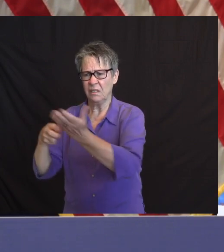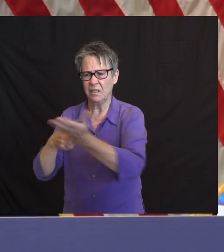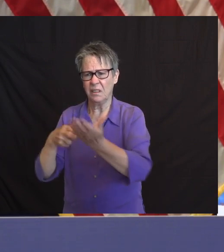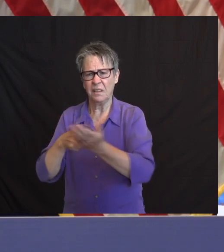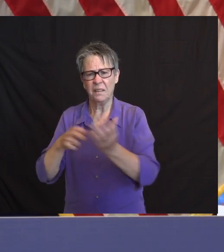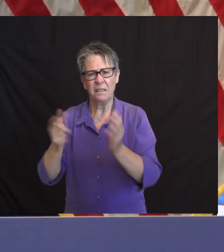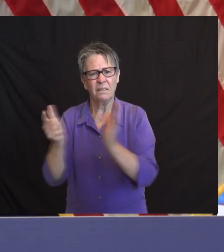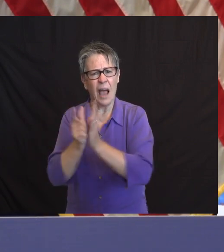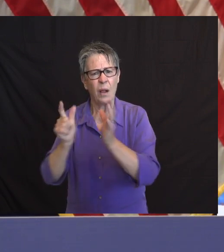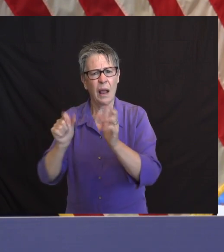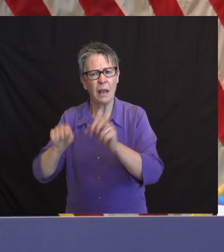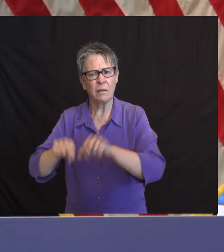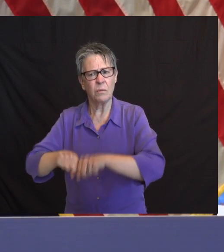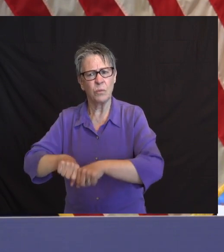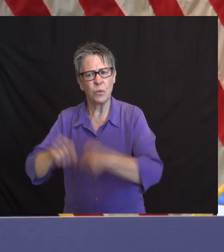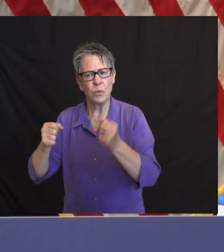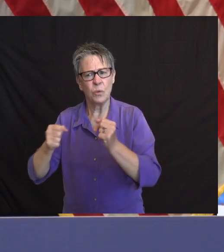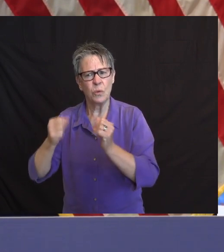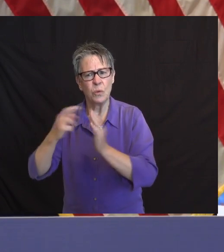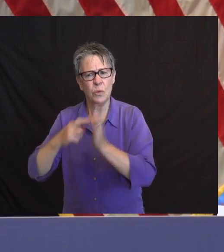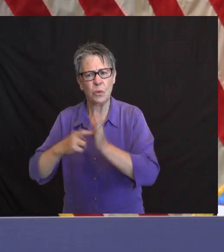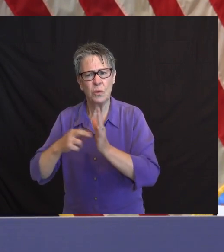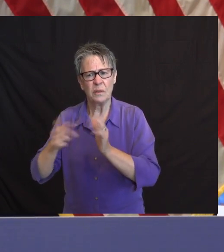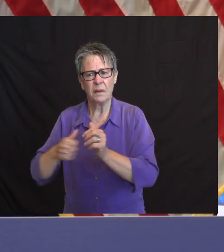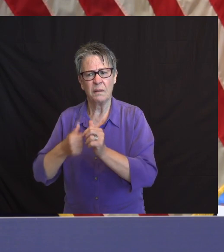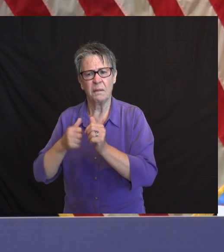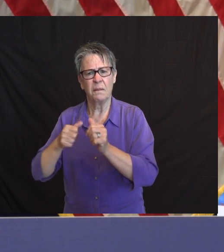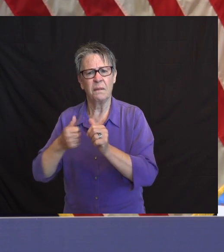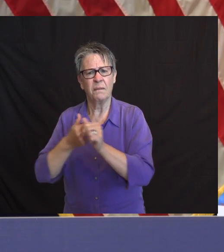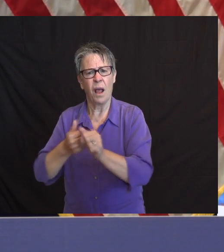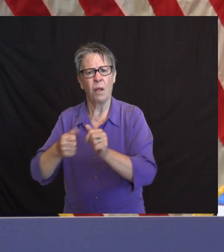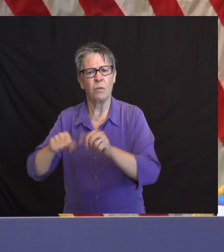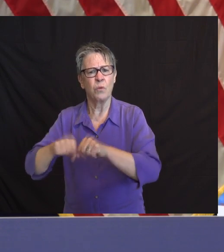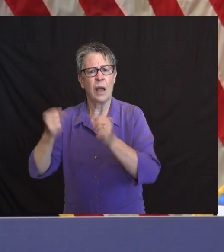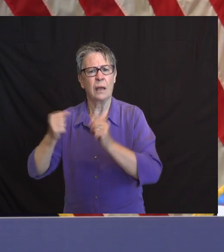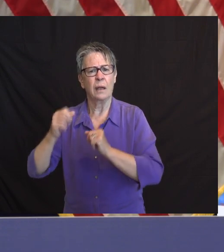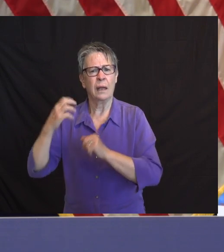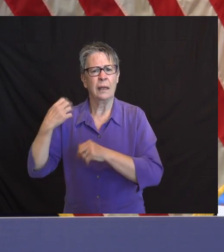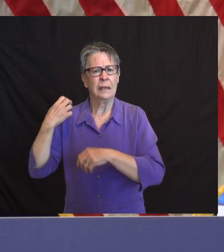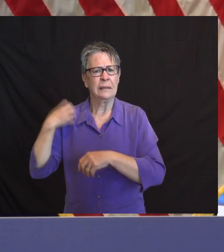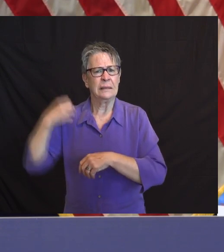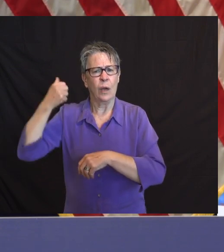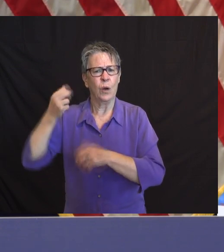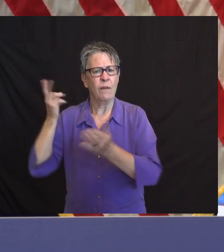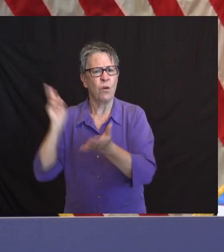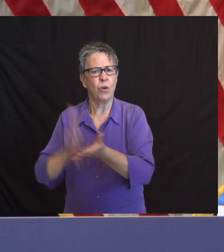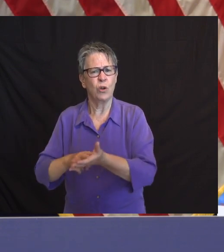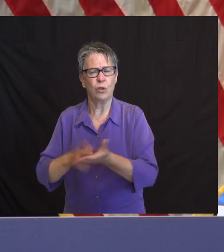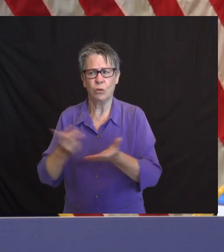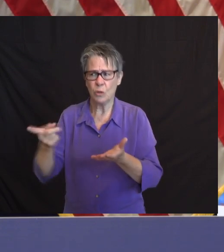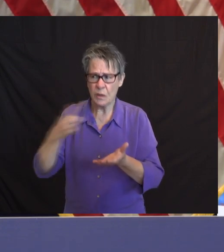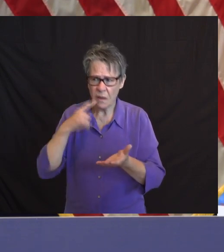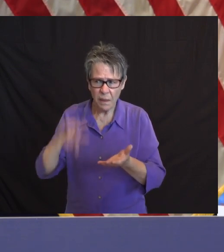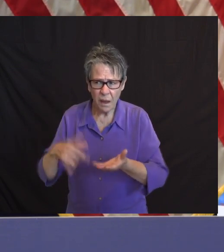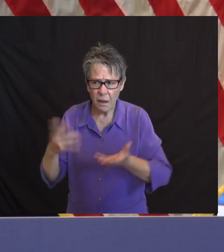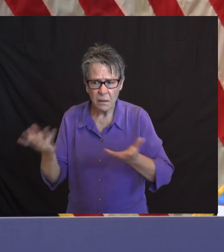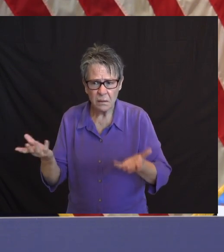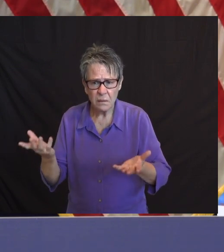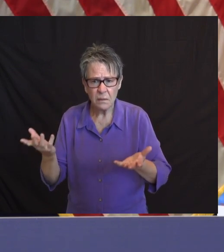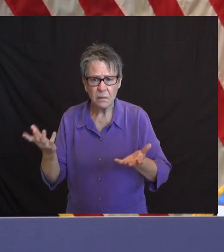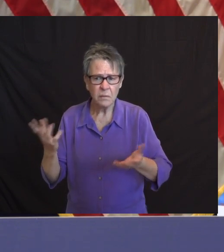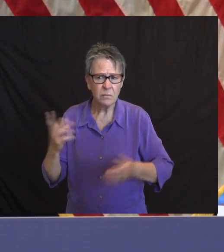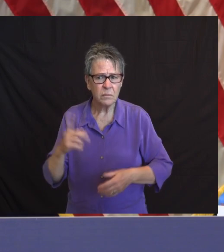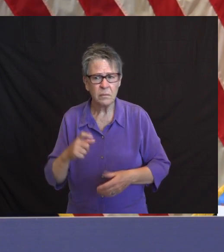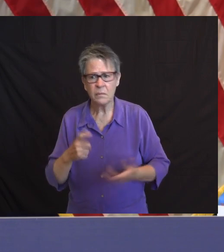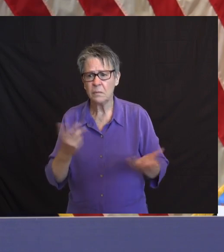this time. That's quoting him. What's your response to his letter? Thank you. Is that it? That's all. I've got nothing else to